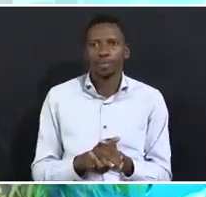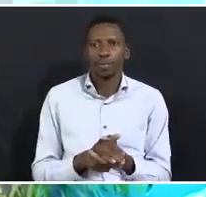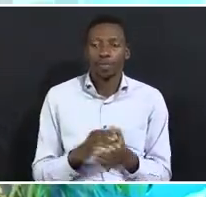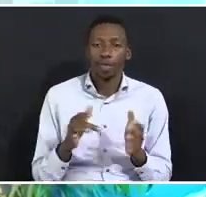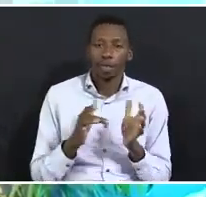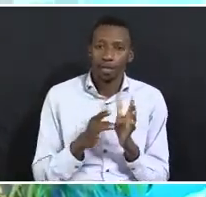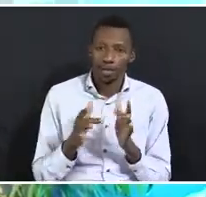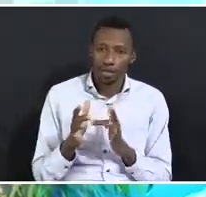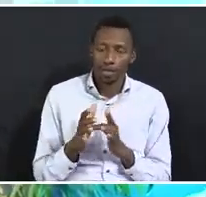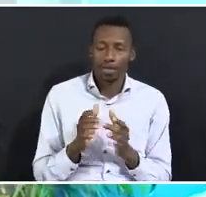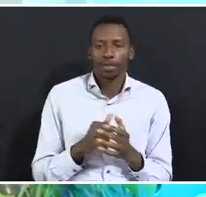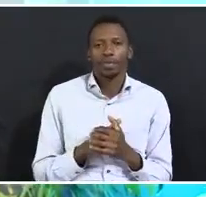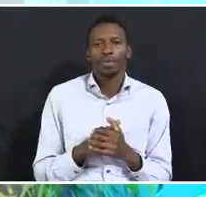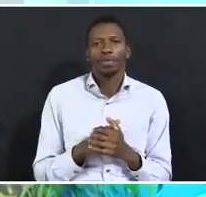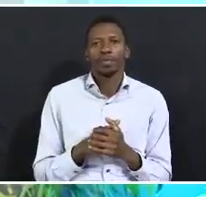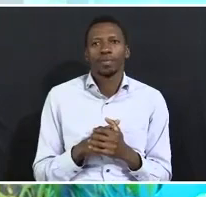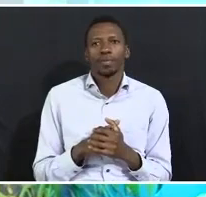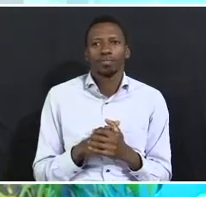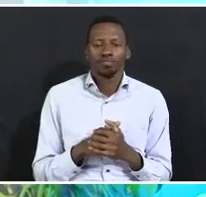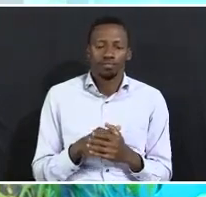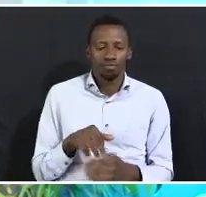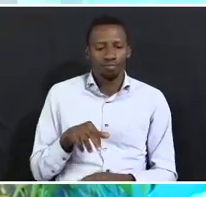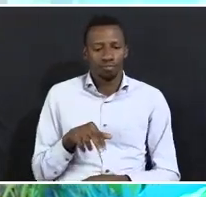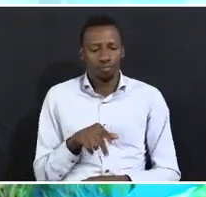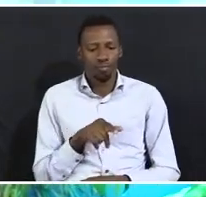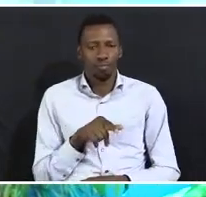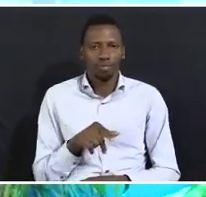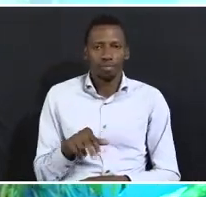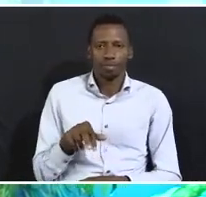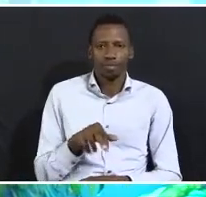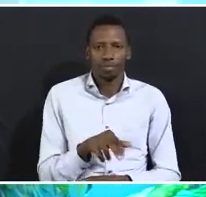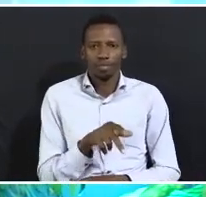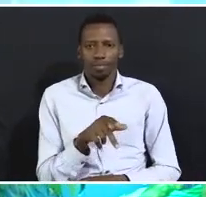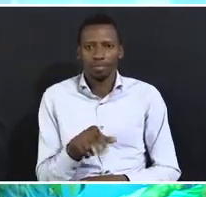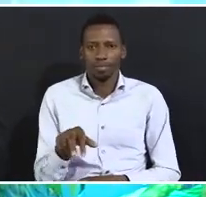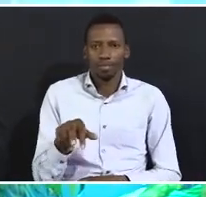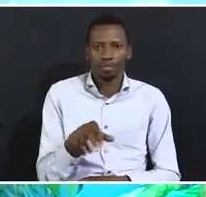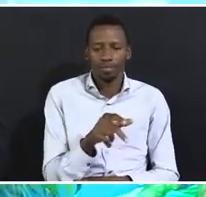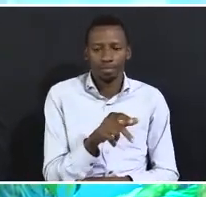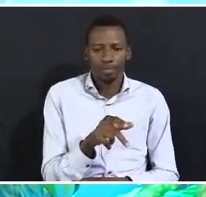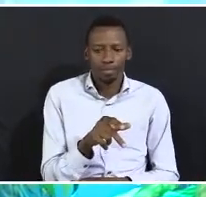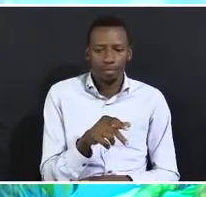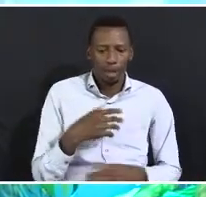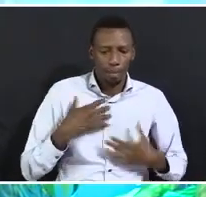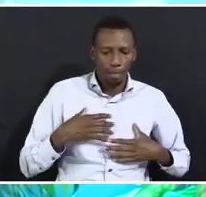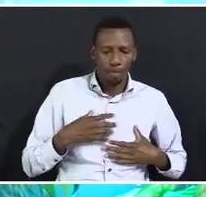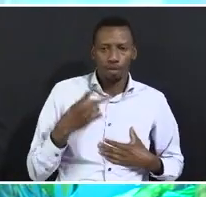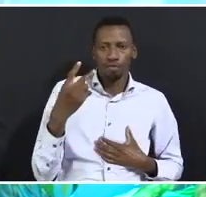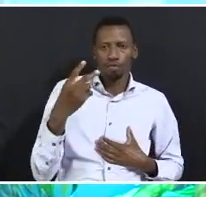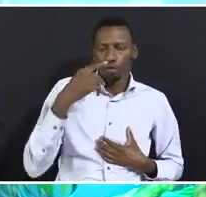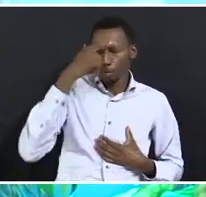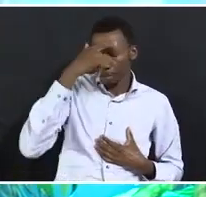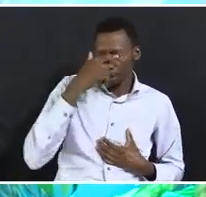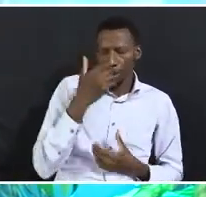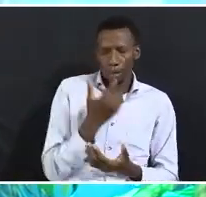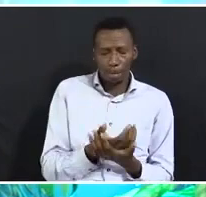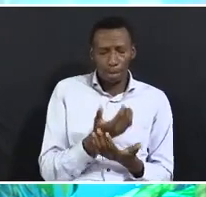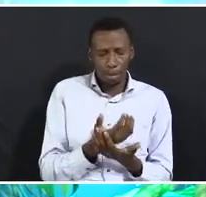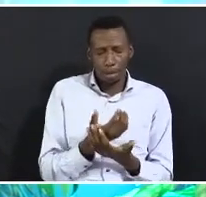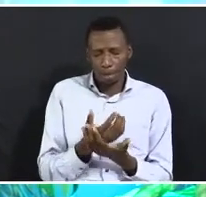Jesus is passing by. The two blind beggars are shouted by